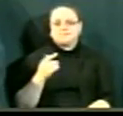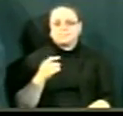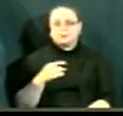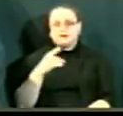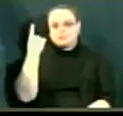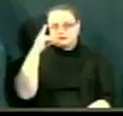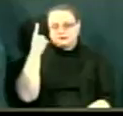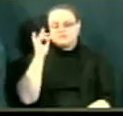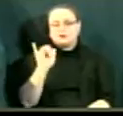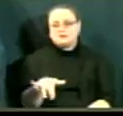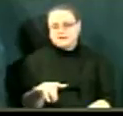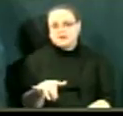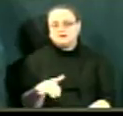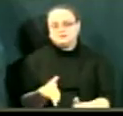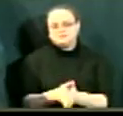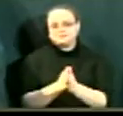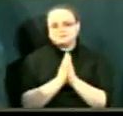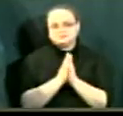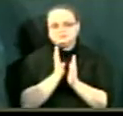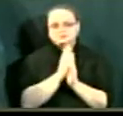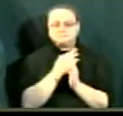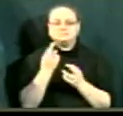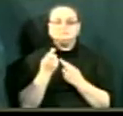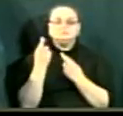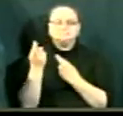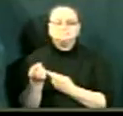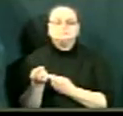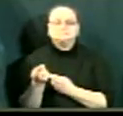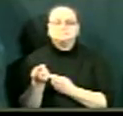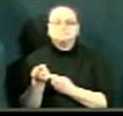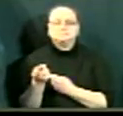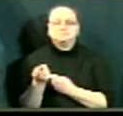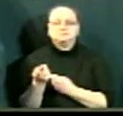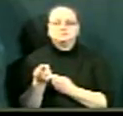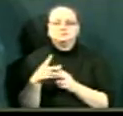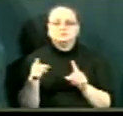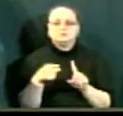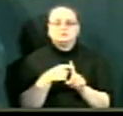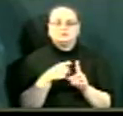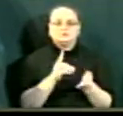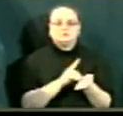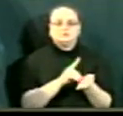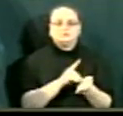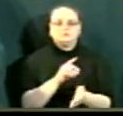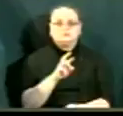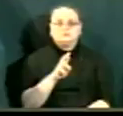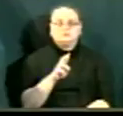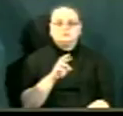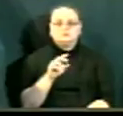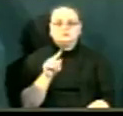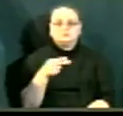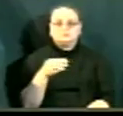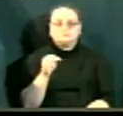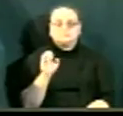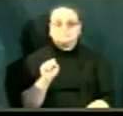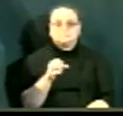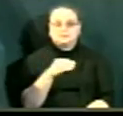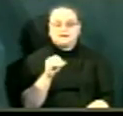of that, asking our resolution plus Dr. Thomas and